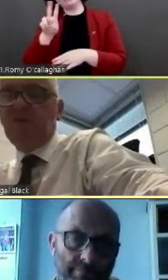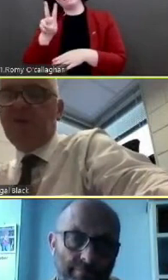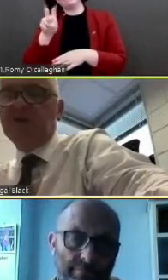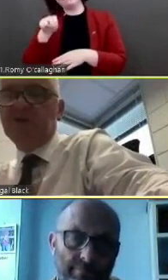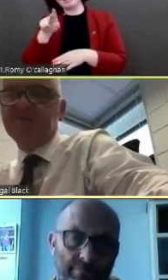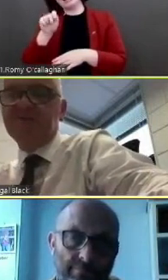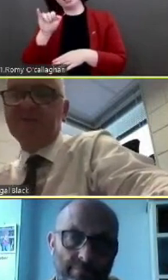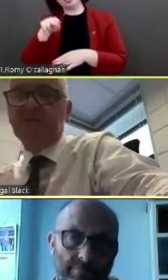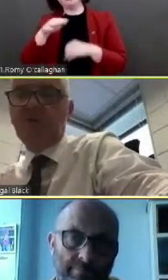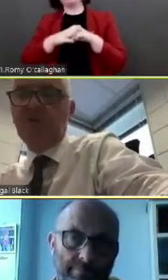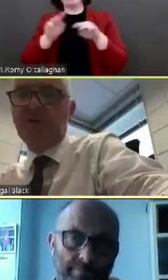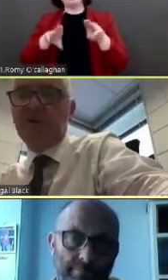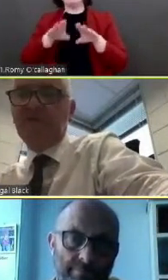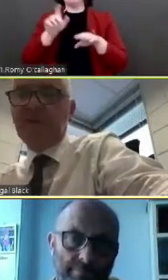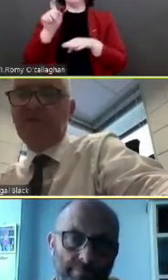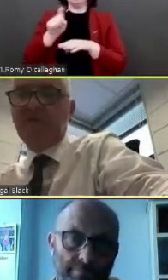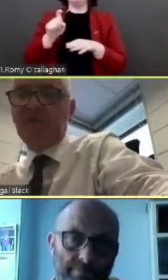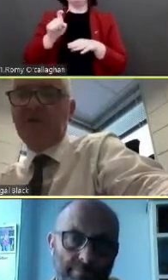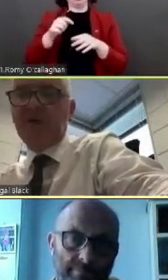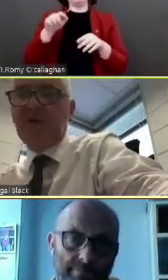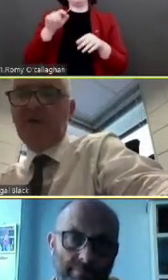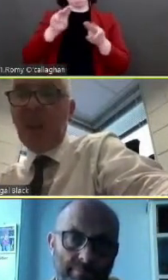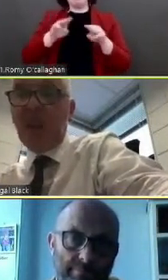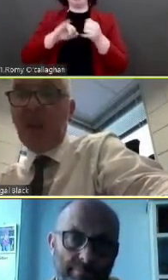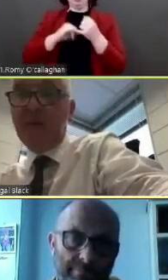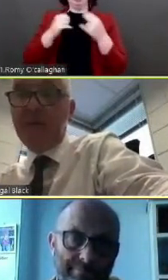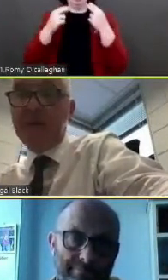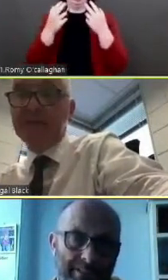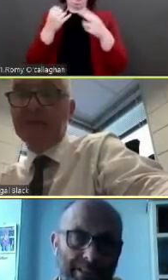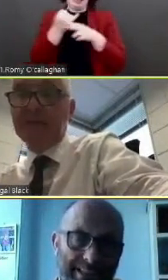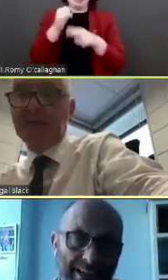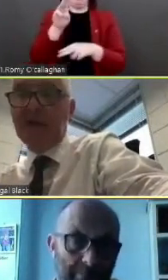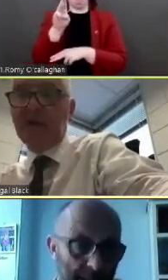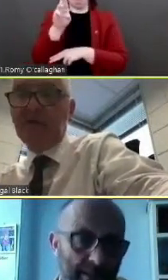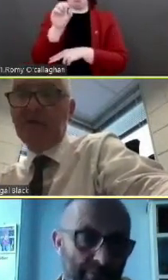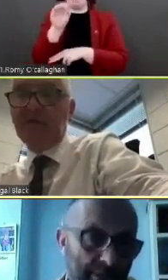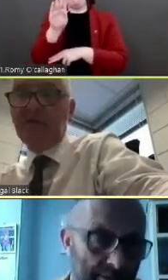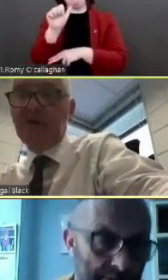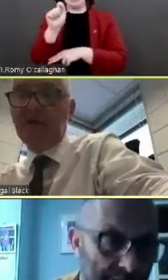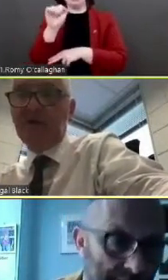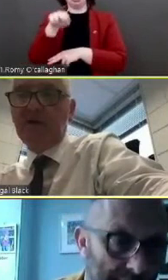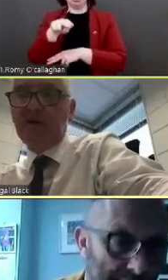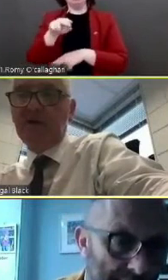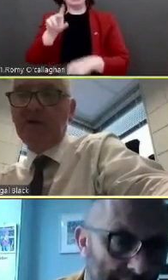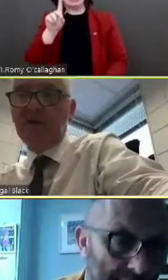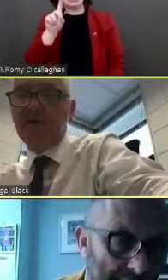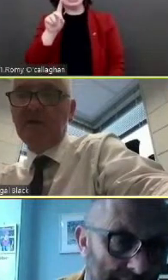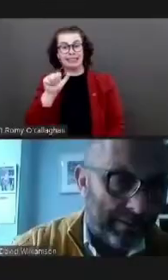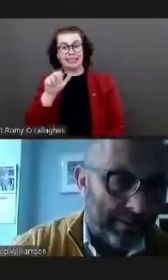to probation. So, David, if you're there, and I don't know if you are.